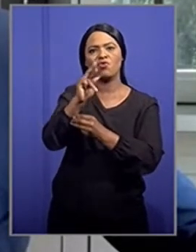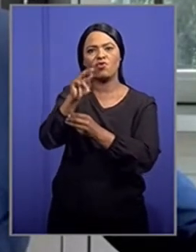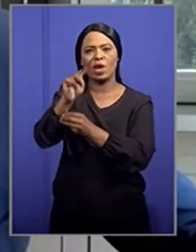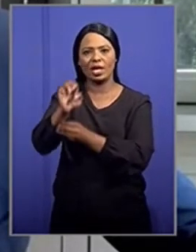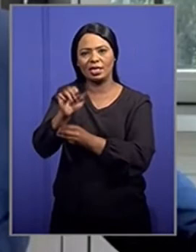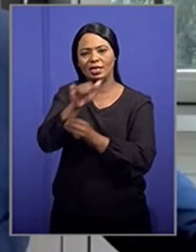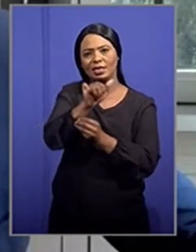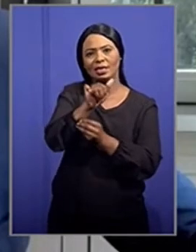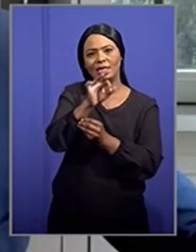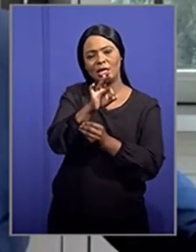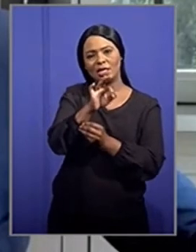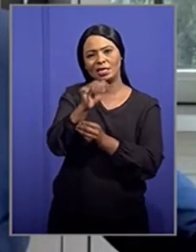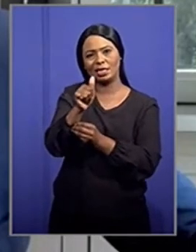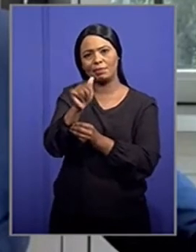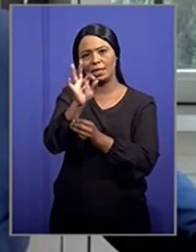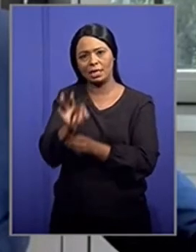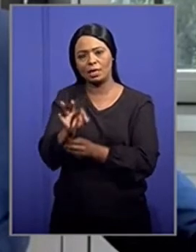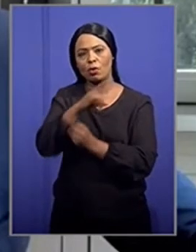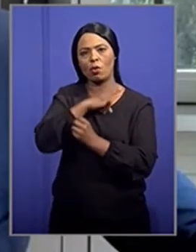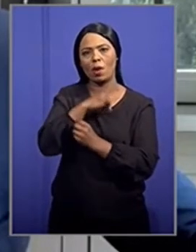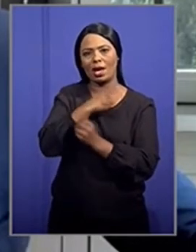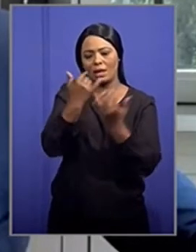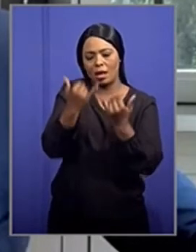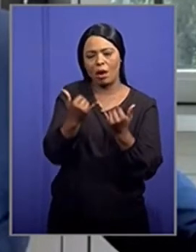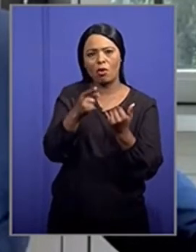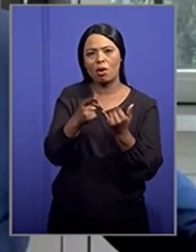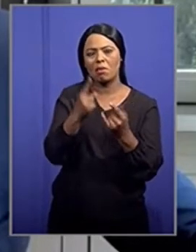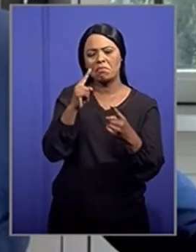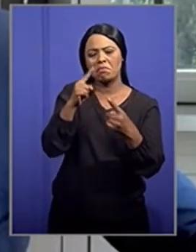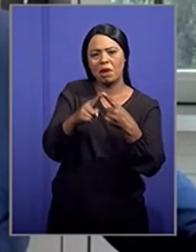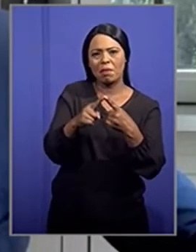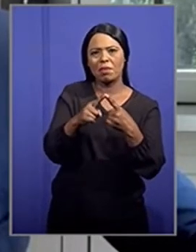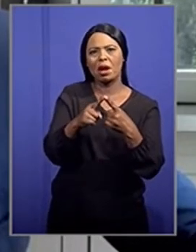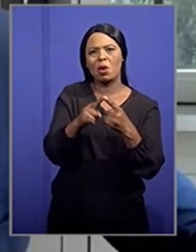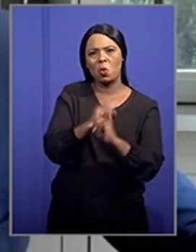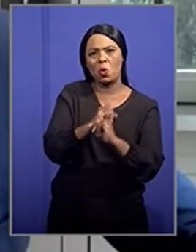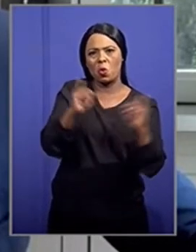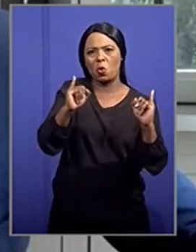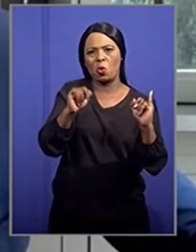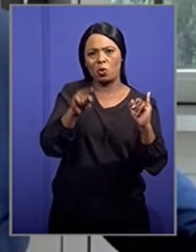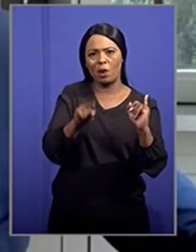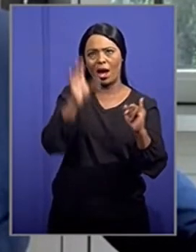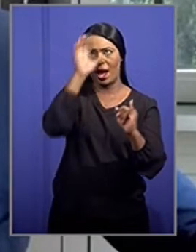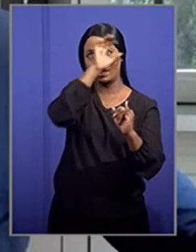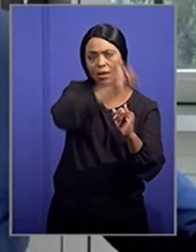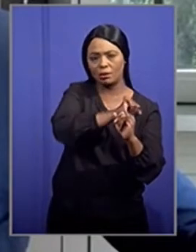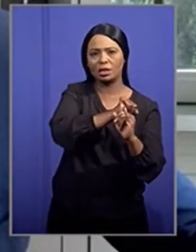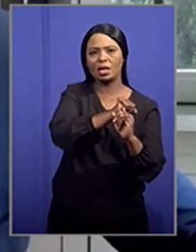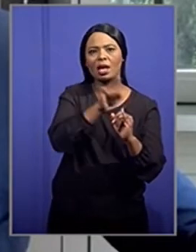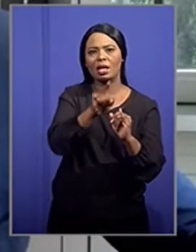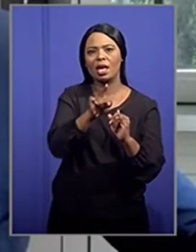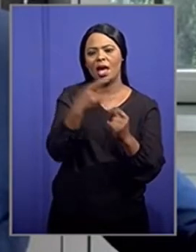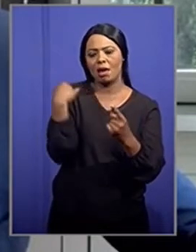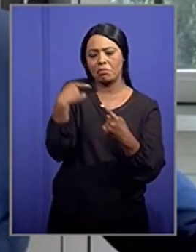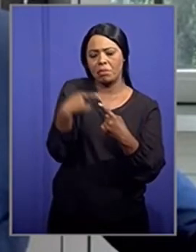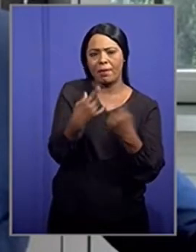see a 50 basis point, given that we have seen a significant worsening of the assumptions which the SARB had